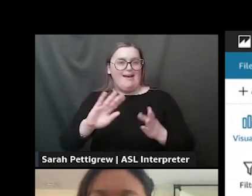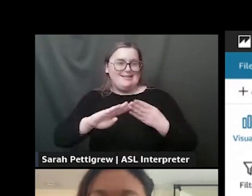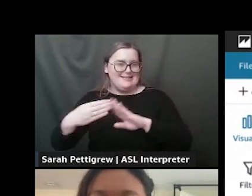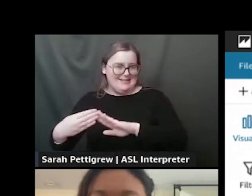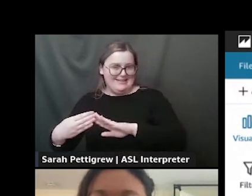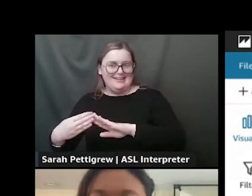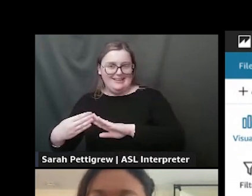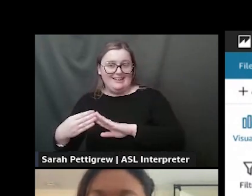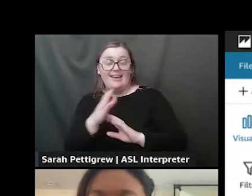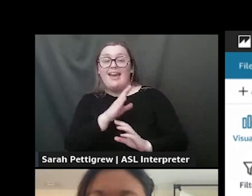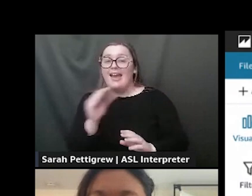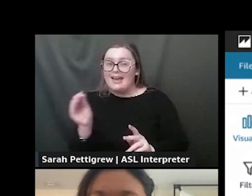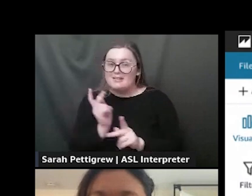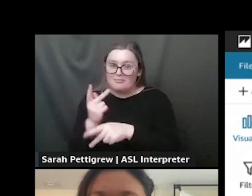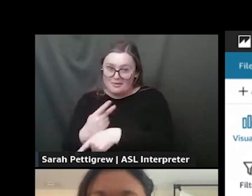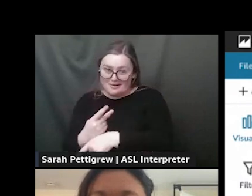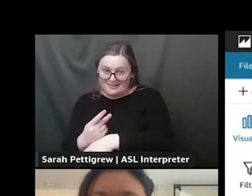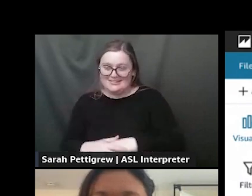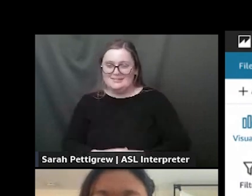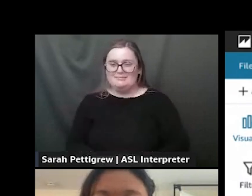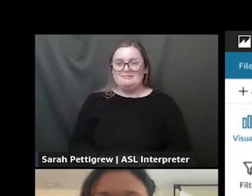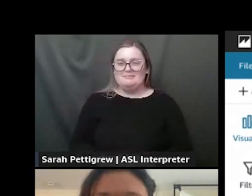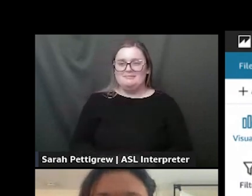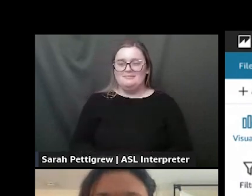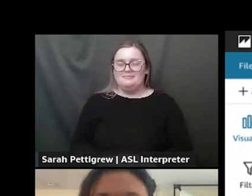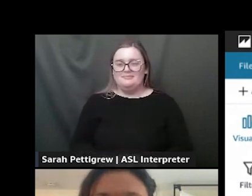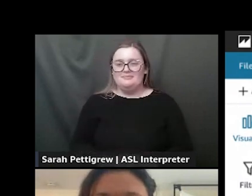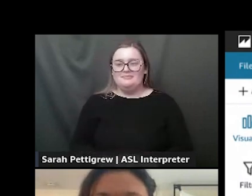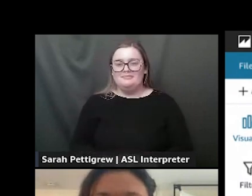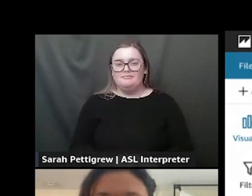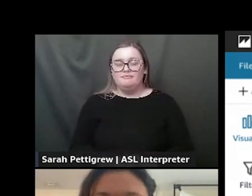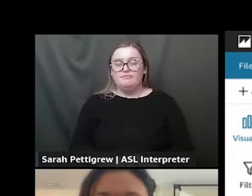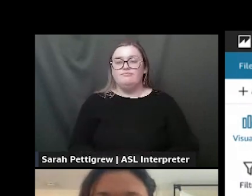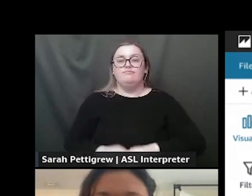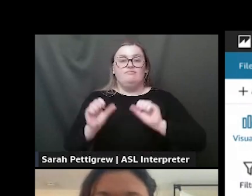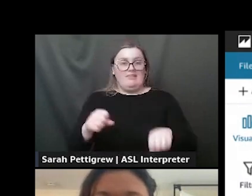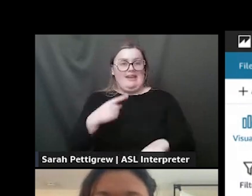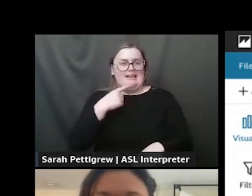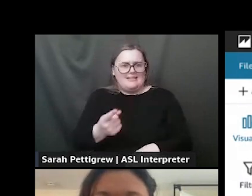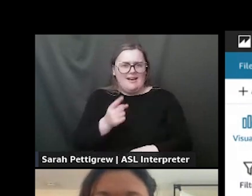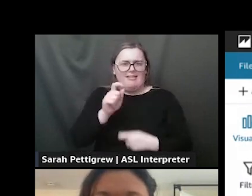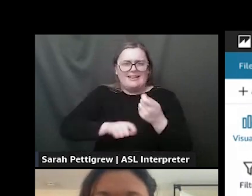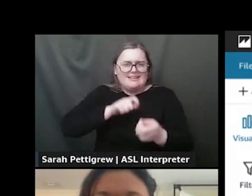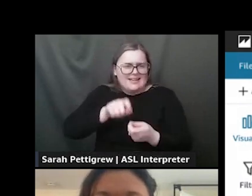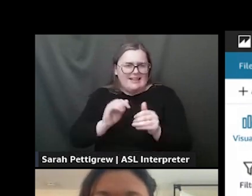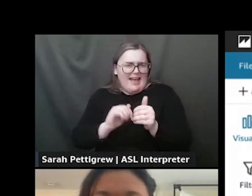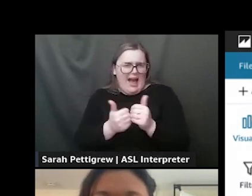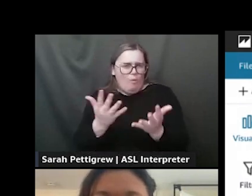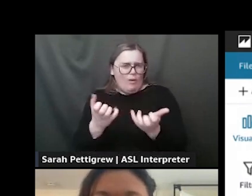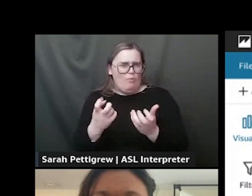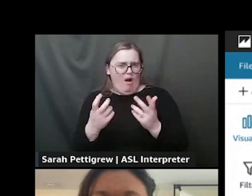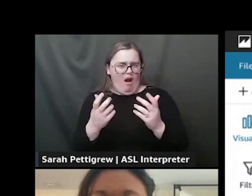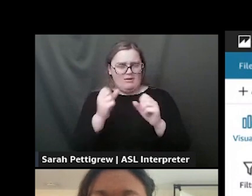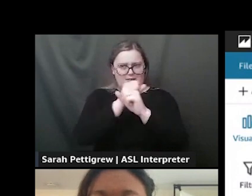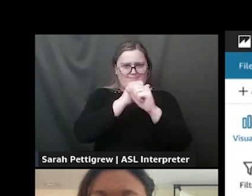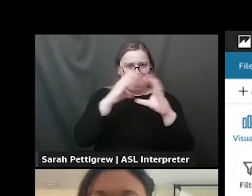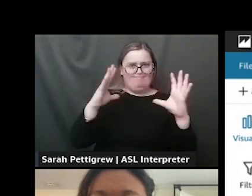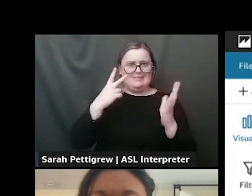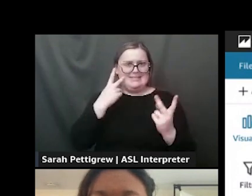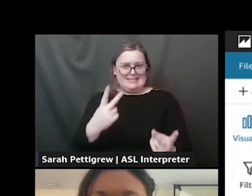and product. And we can tell it exactly how we want to see it. So we're going to say as a